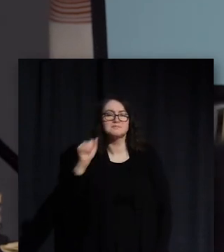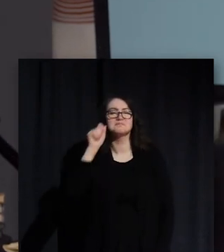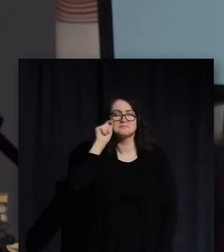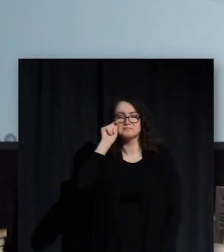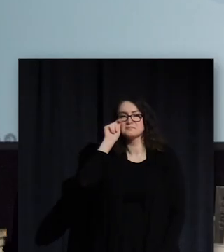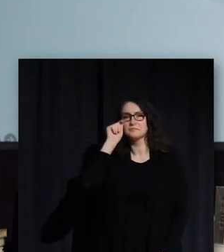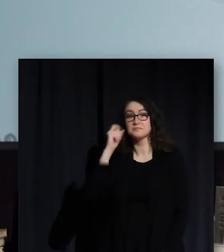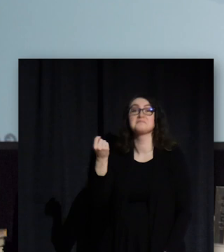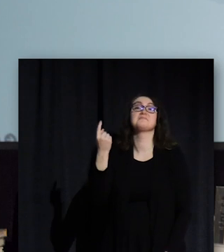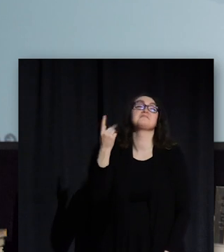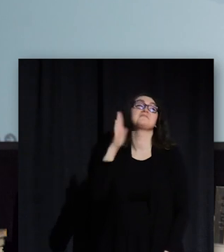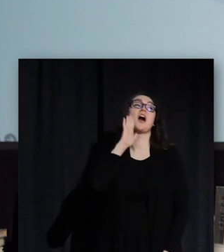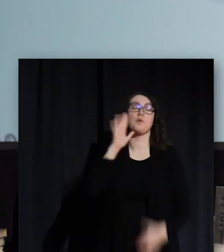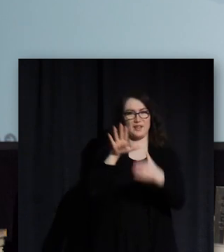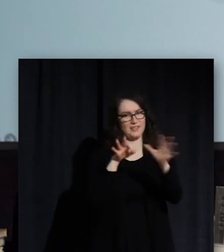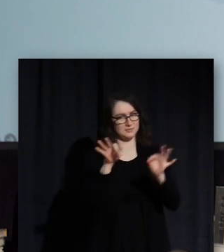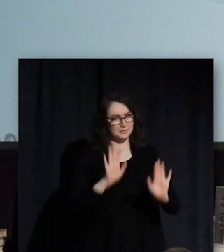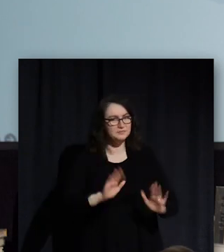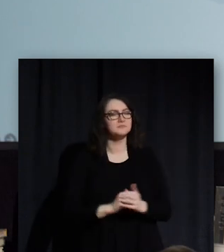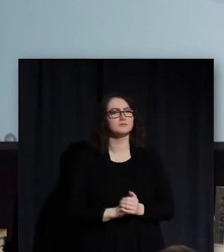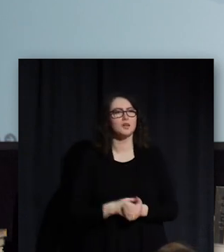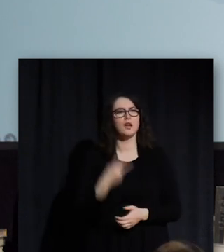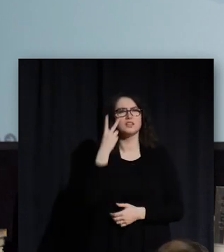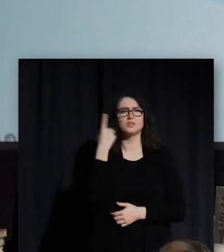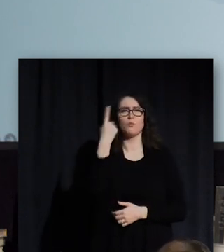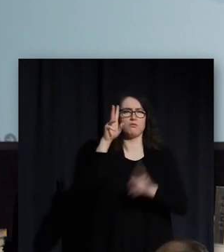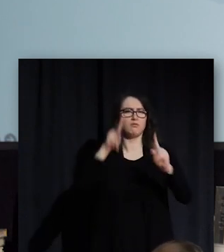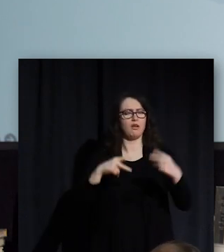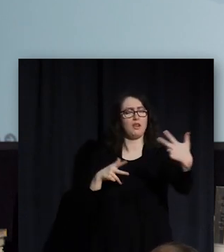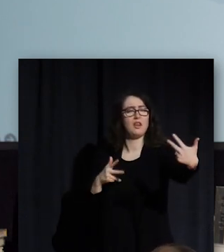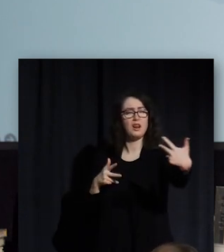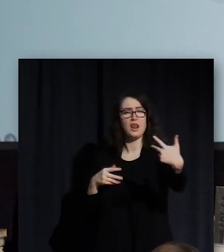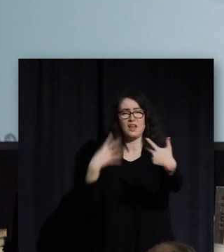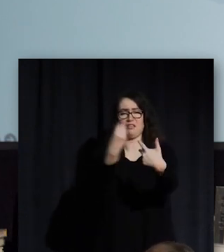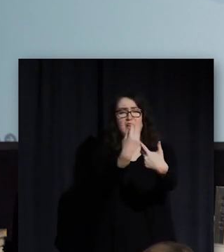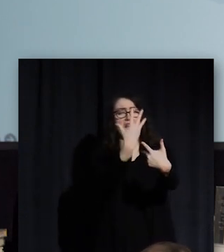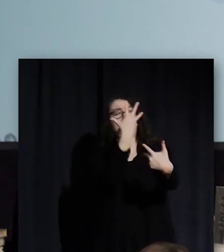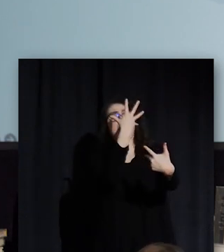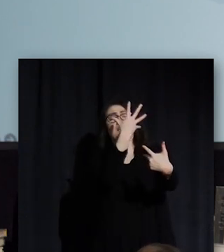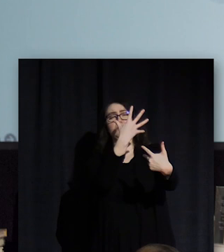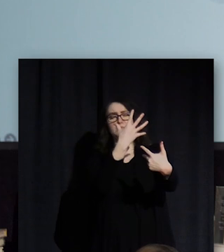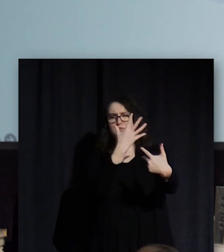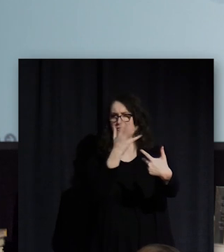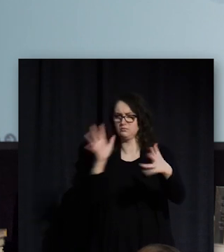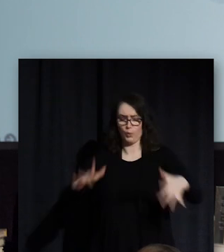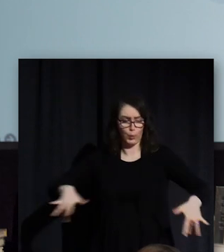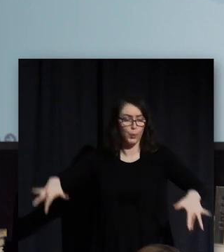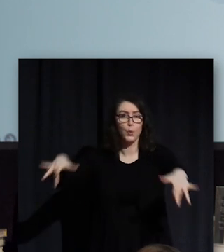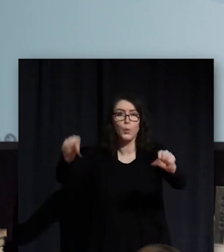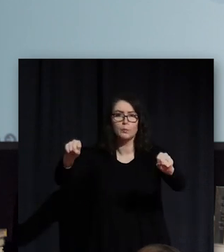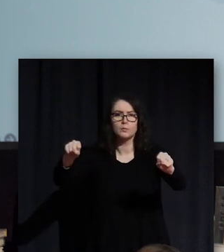This is how it happened. I see a cyclist with bright lights riding towards me in the middle of nowhere. He sees